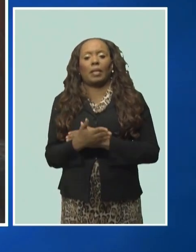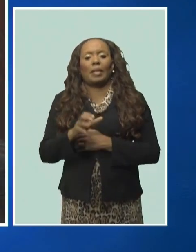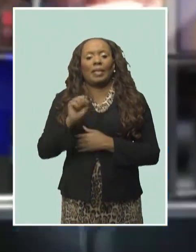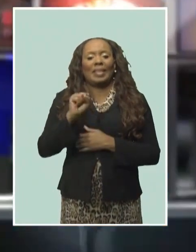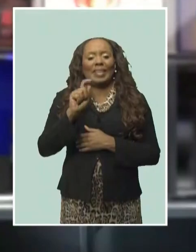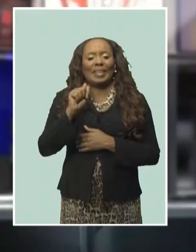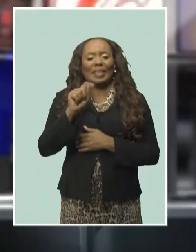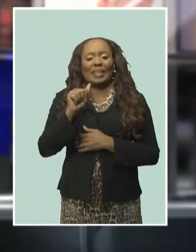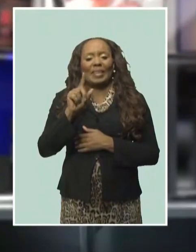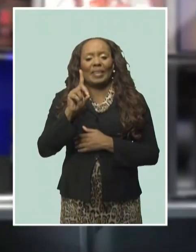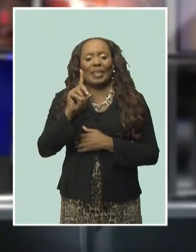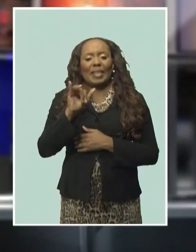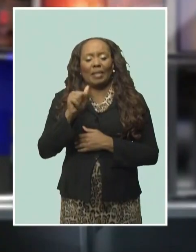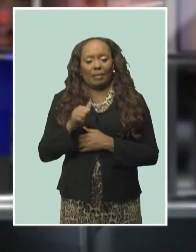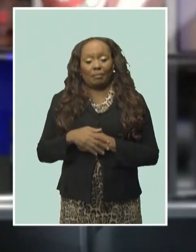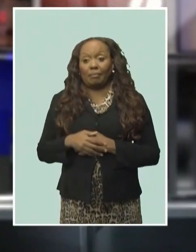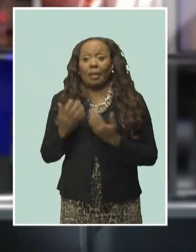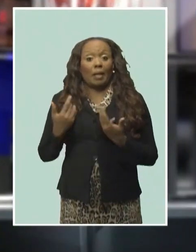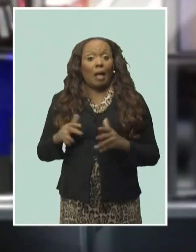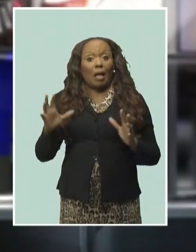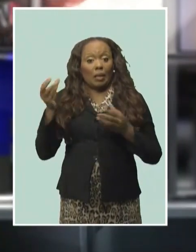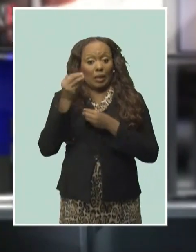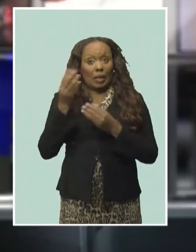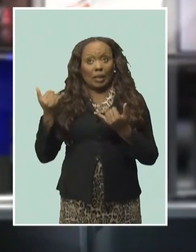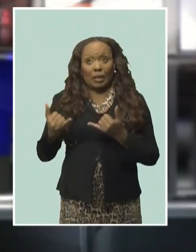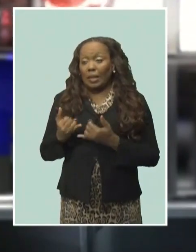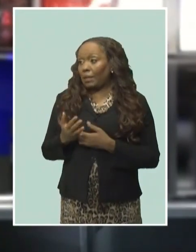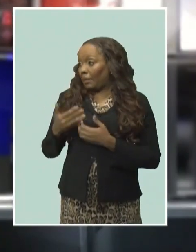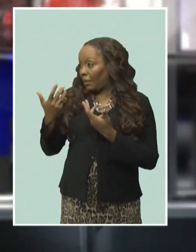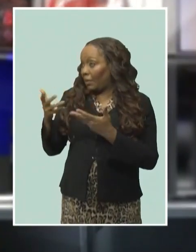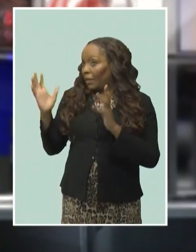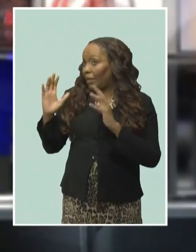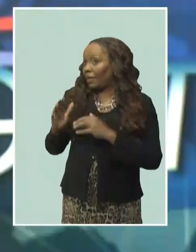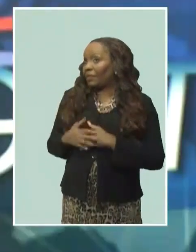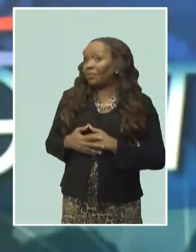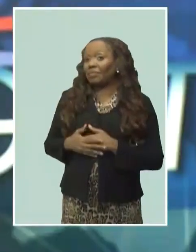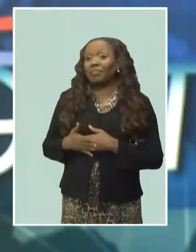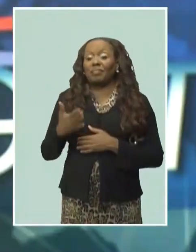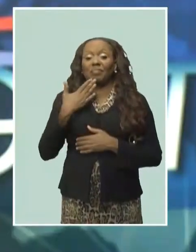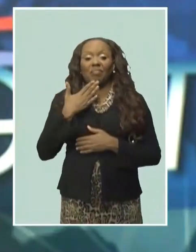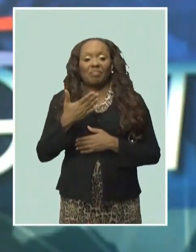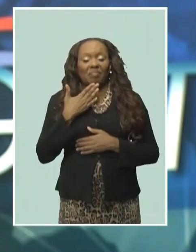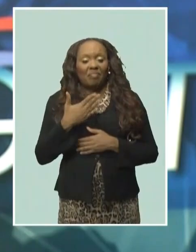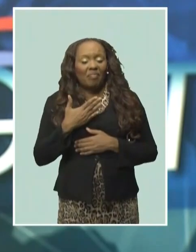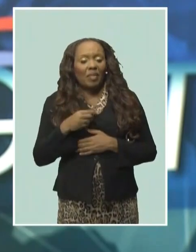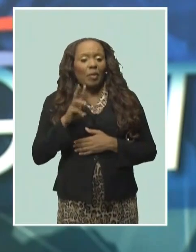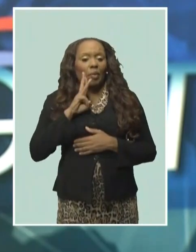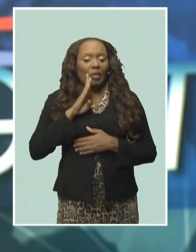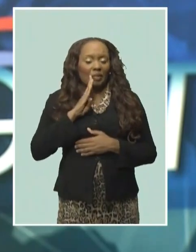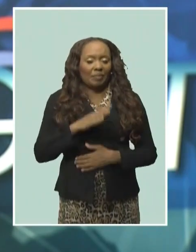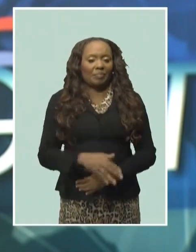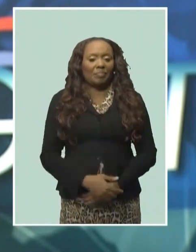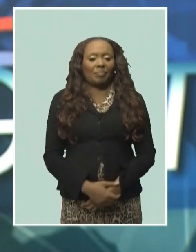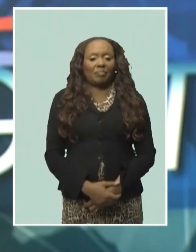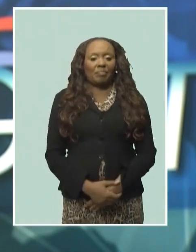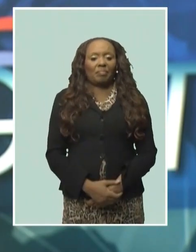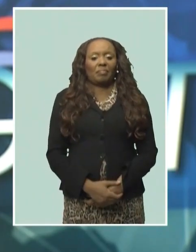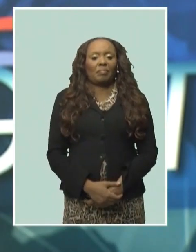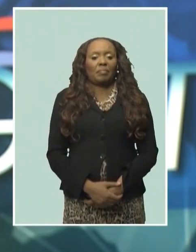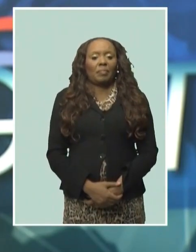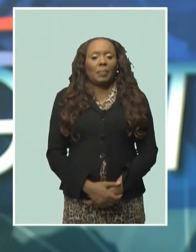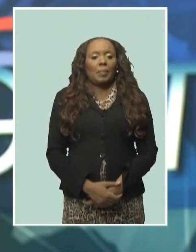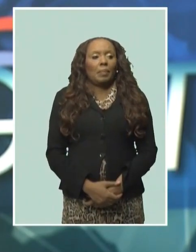now. Lisa, that's today's update from Parliament. Thank you very much for that comprehensive report, Wendy.